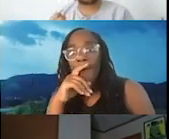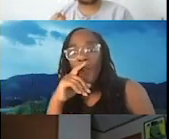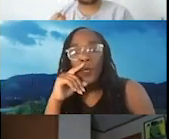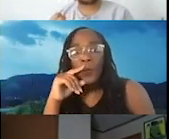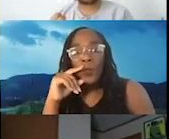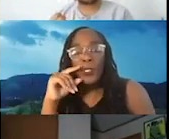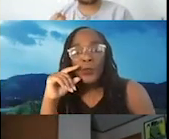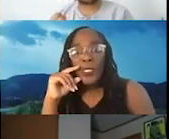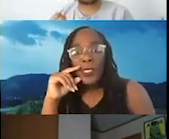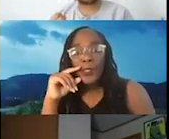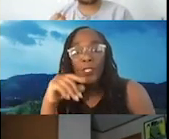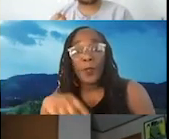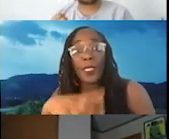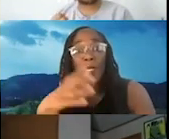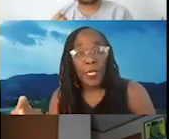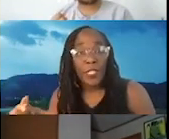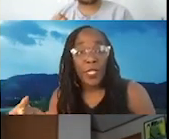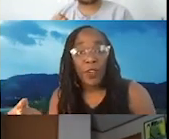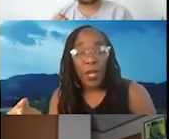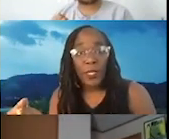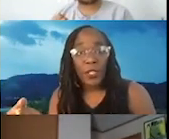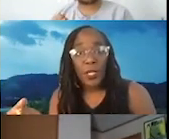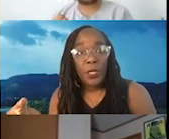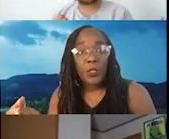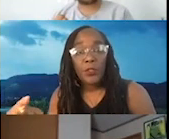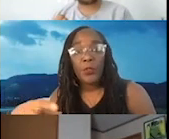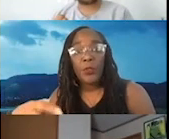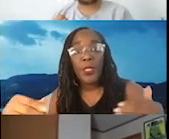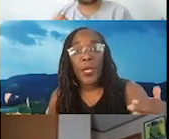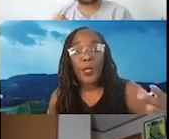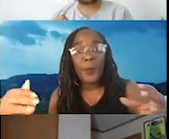I found a quote recently that talks about the liberation of knowledge